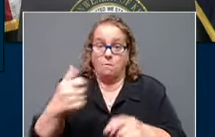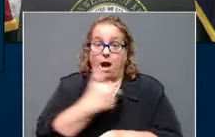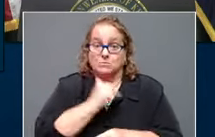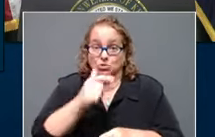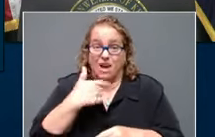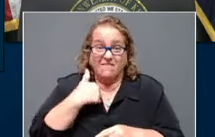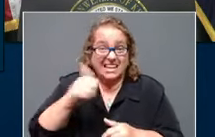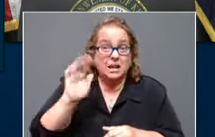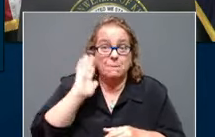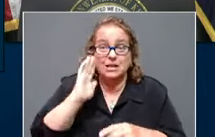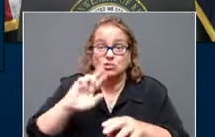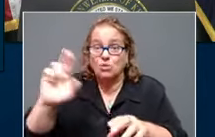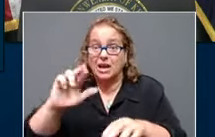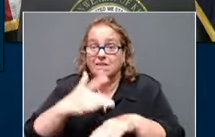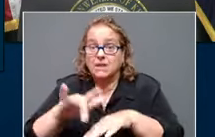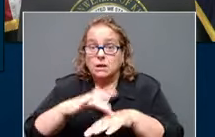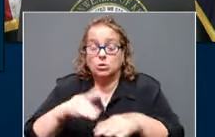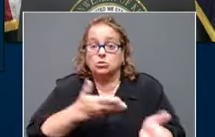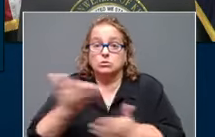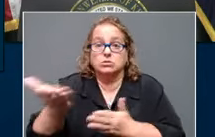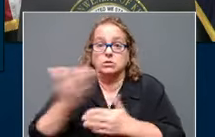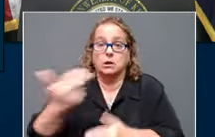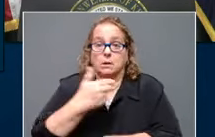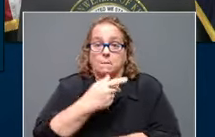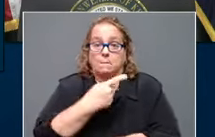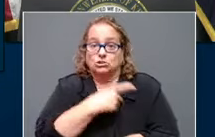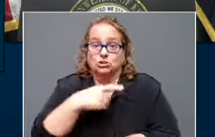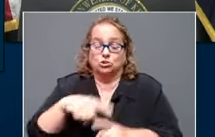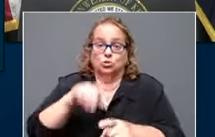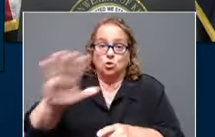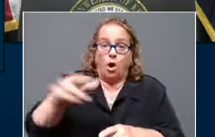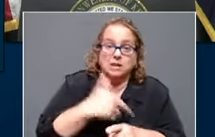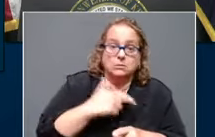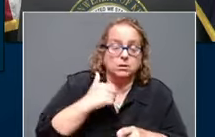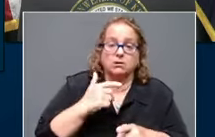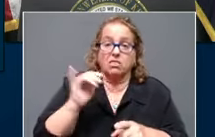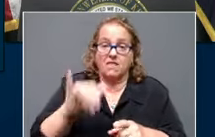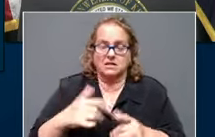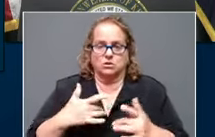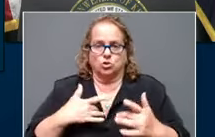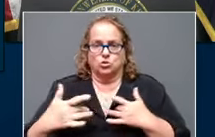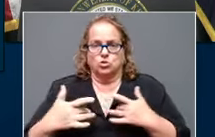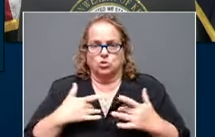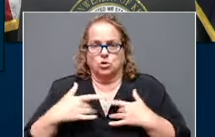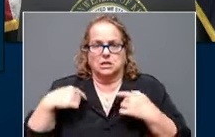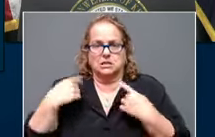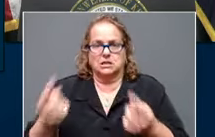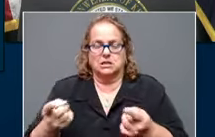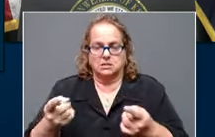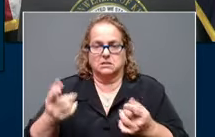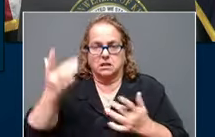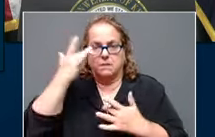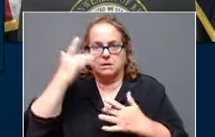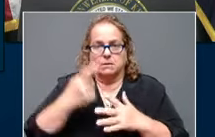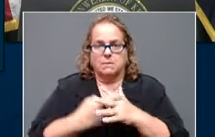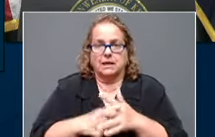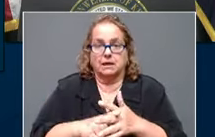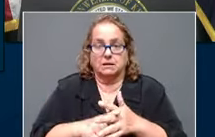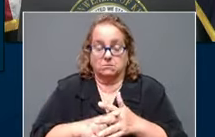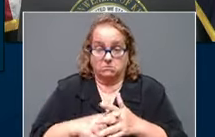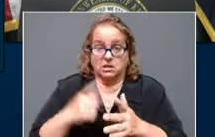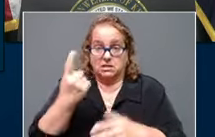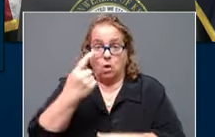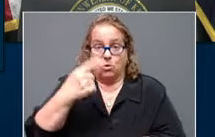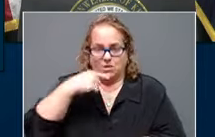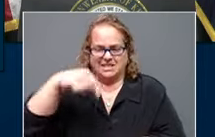Surge of hospitalizations, certainly nationally, is also hitting kids in a way that we haven't seen before. And as a